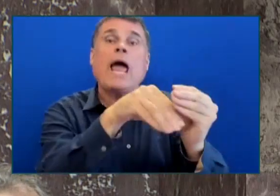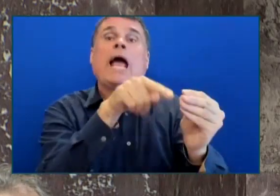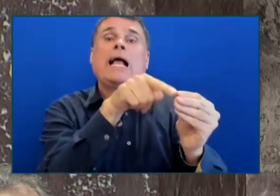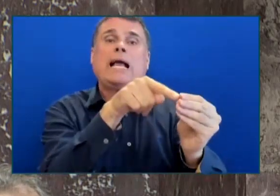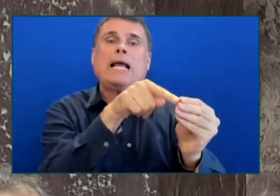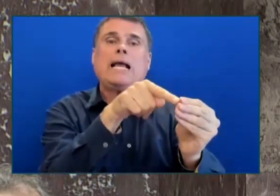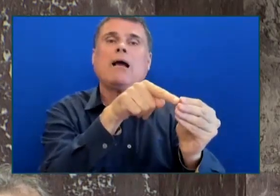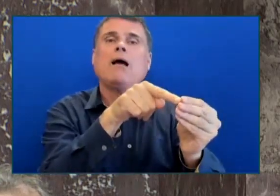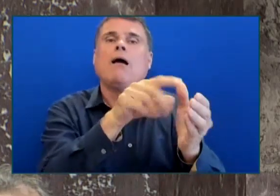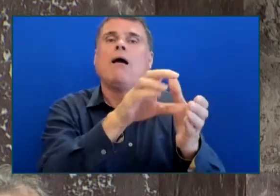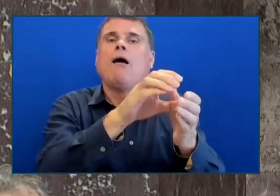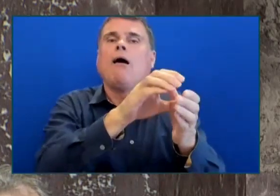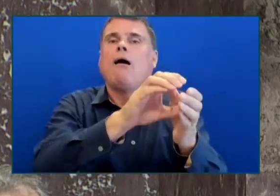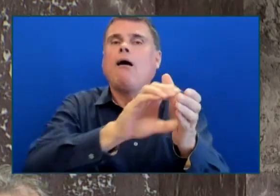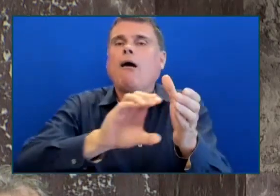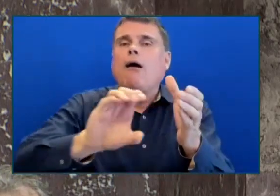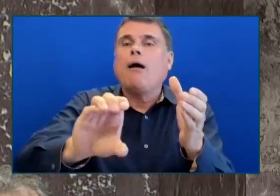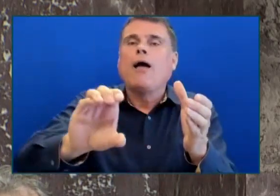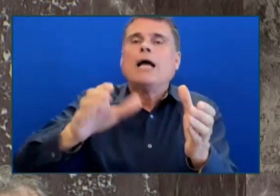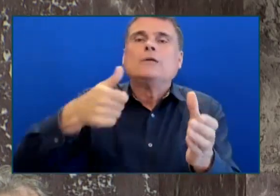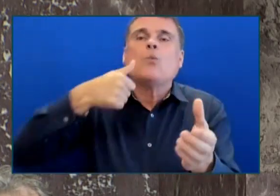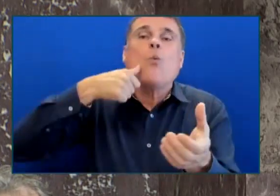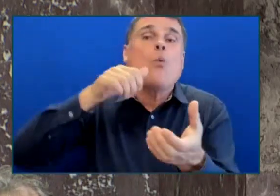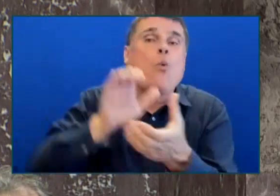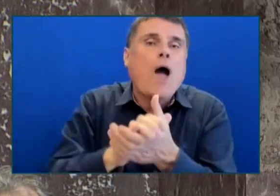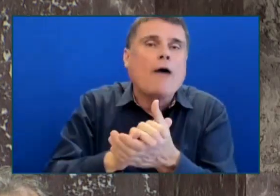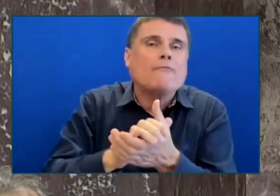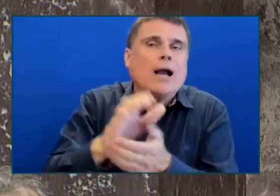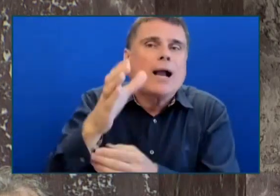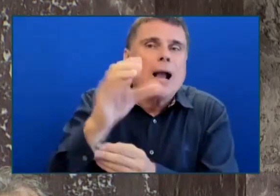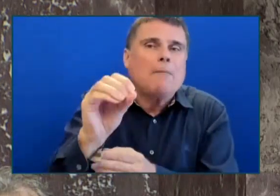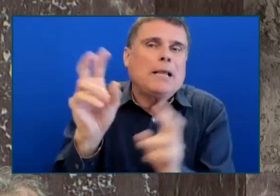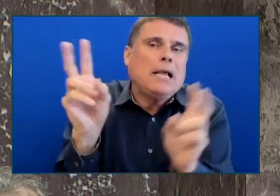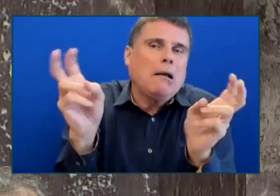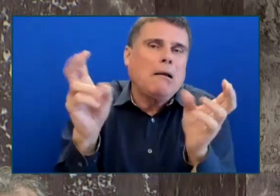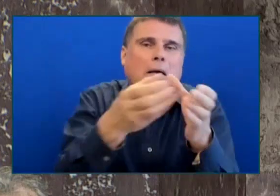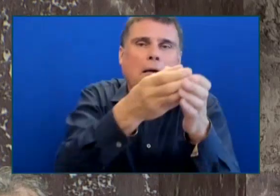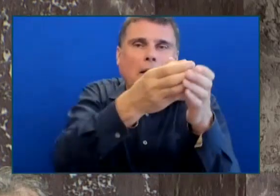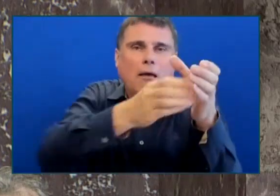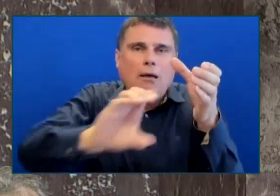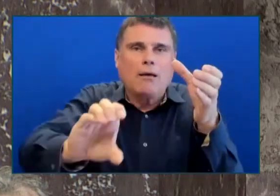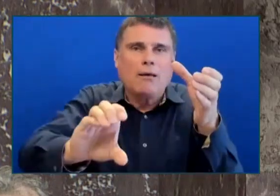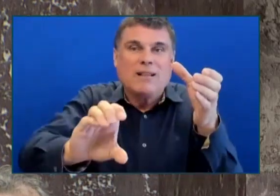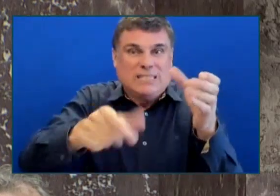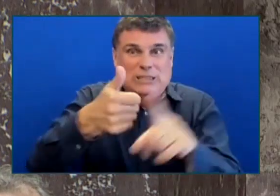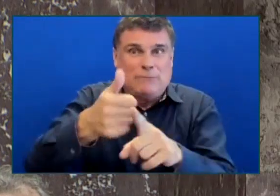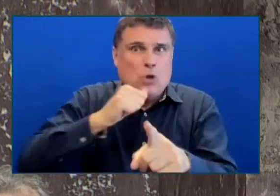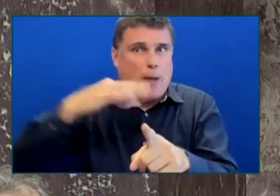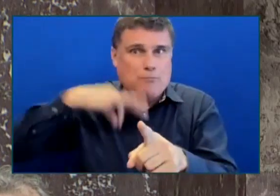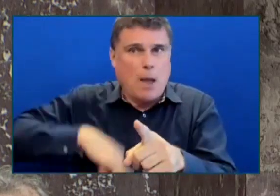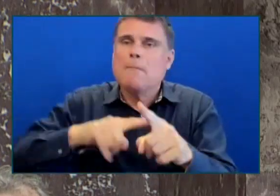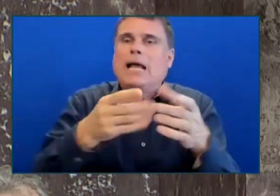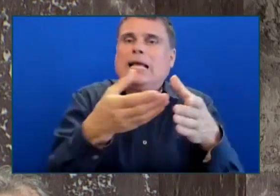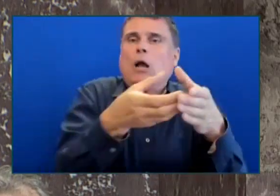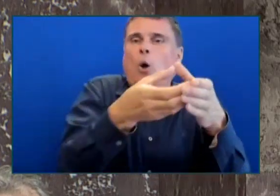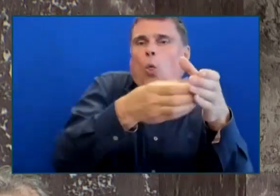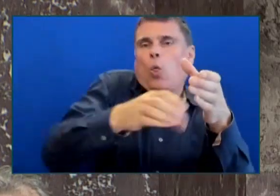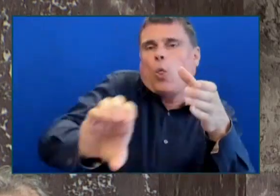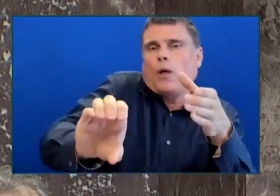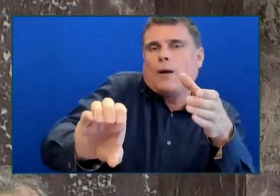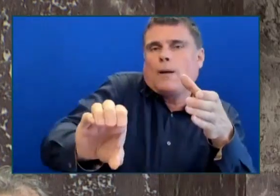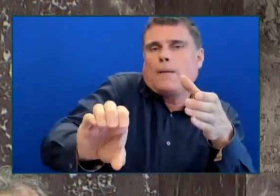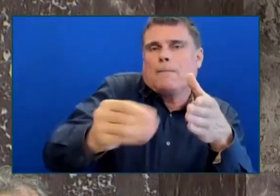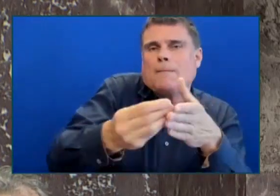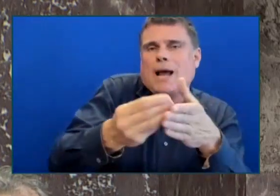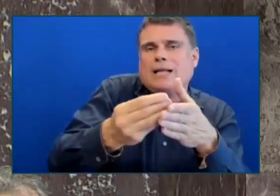not-for-profit. That is at the core of the issue here. The issue isn't additional dollars going to helping the most vulnerable people. I know members across both